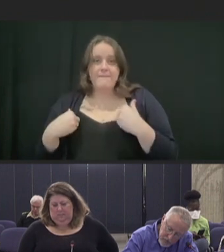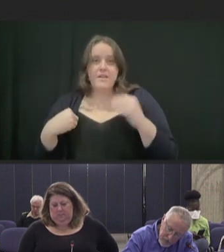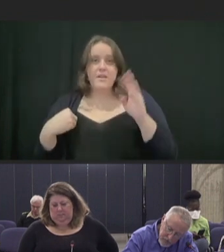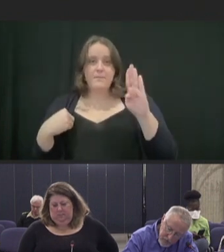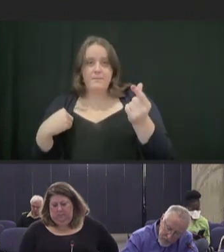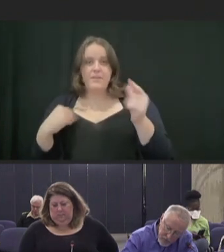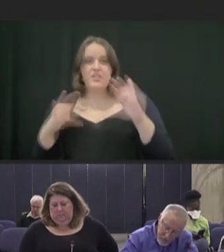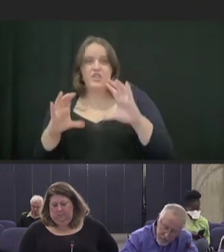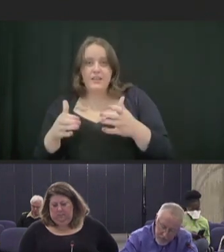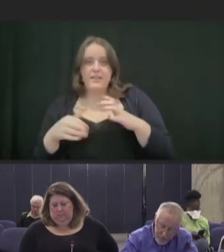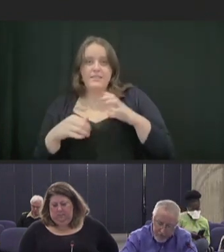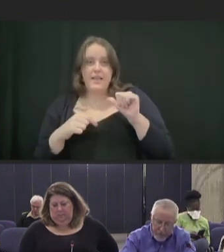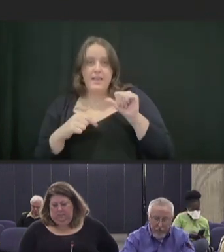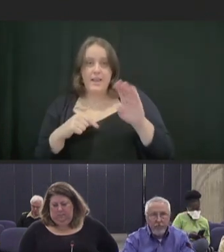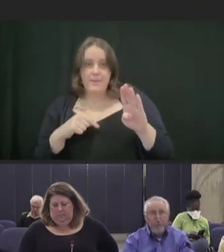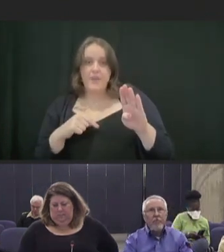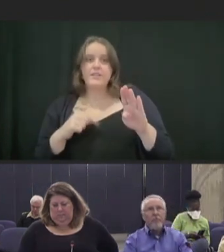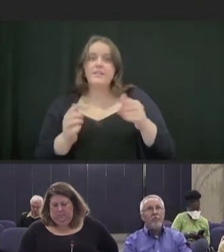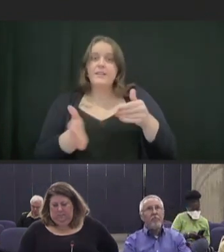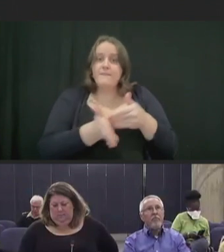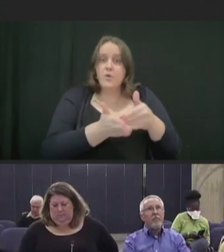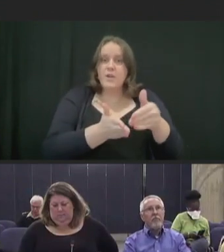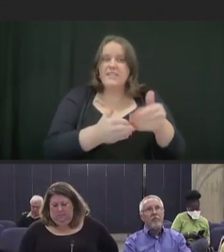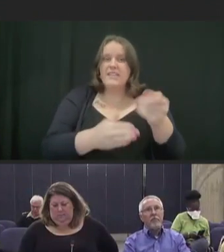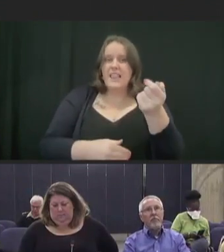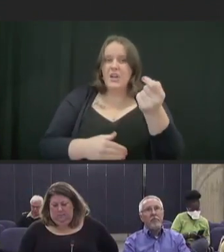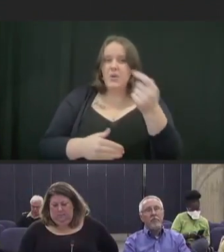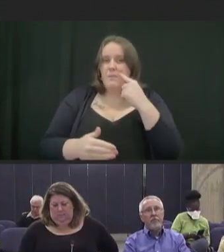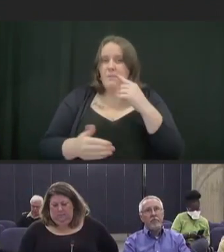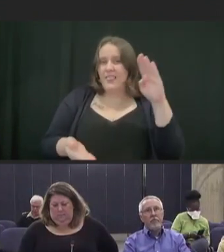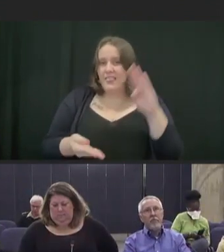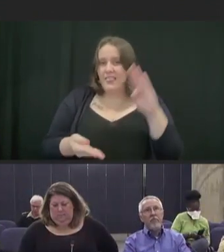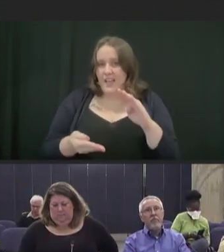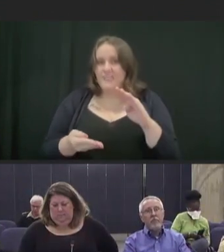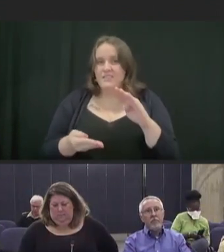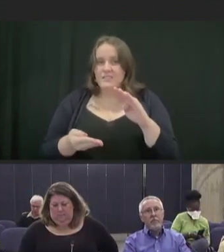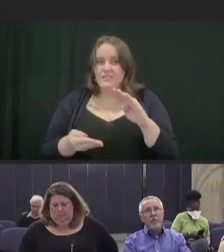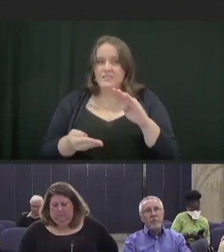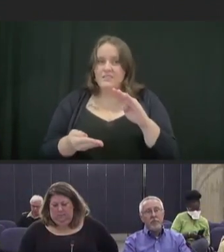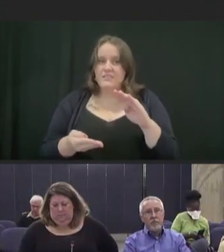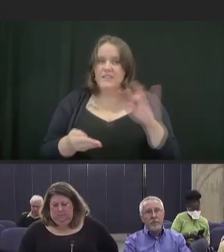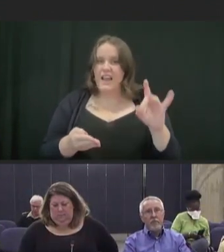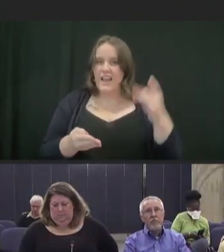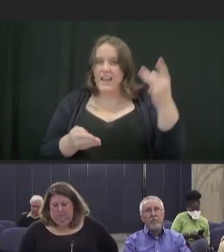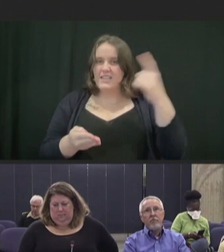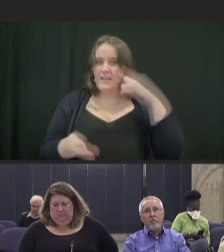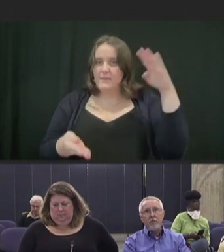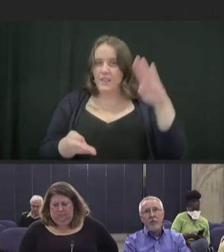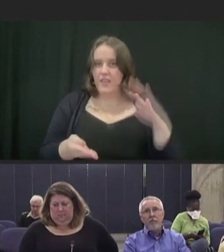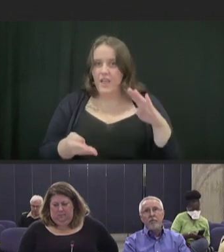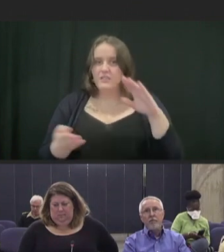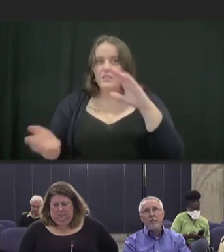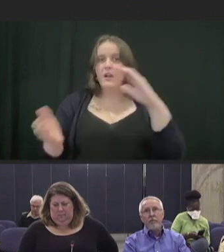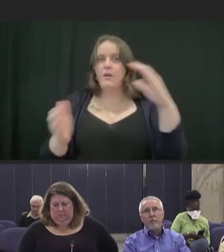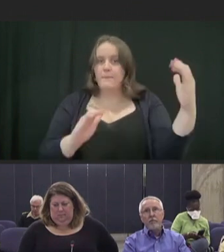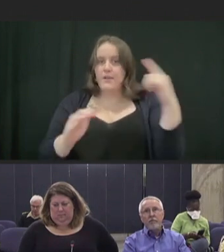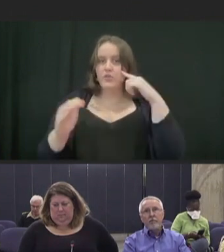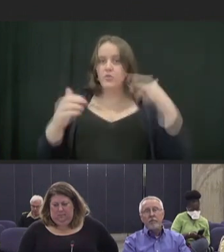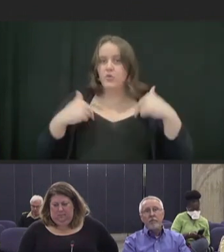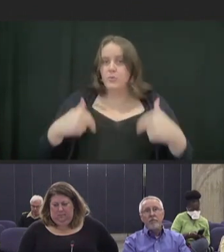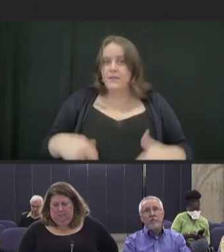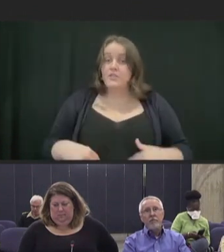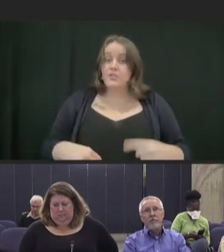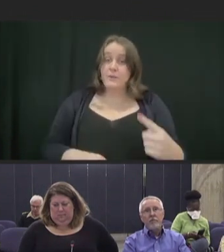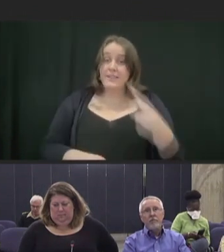frequency is just a little bit lower than it is in humans. It's about 8-fold lower in rhesus macaques compared to humans. So we think this